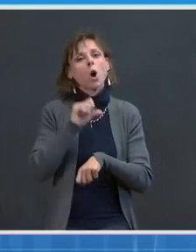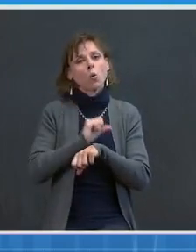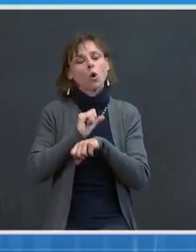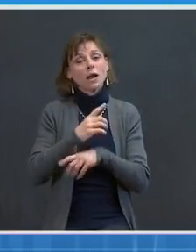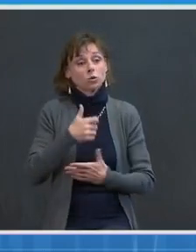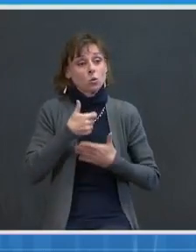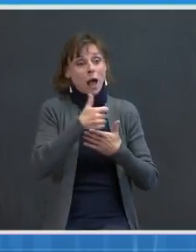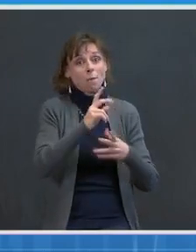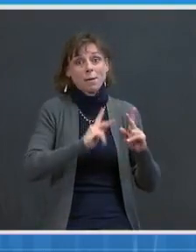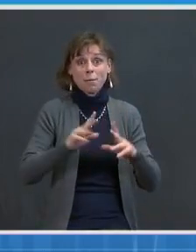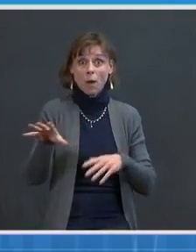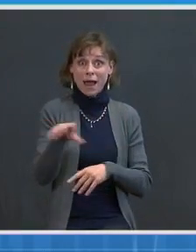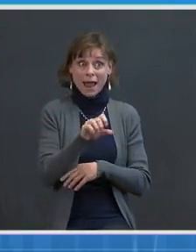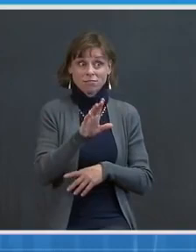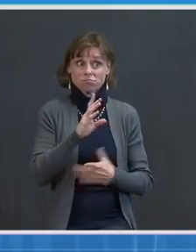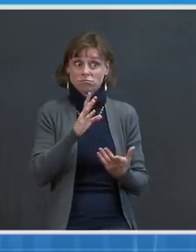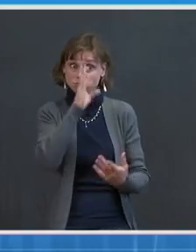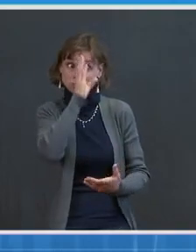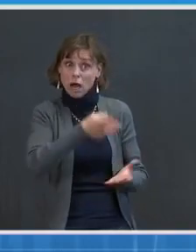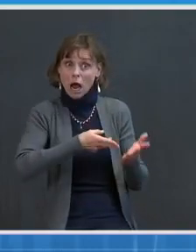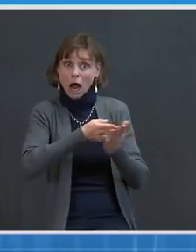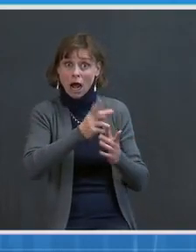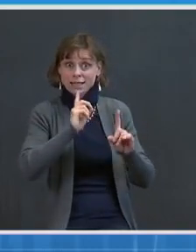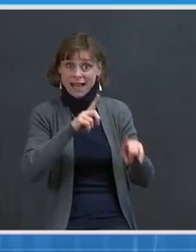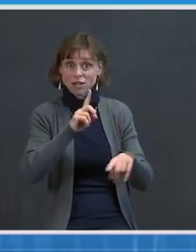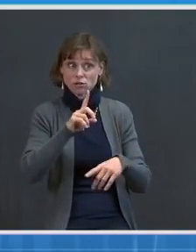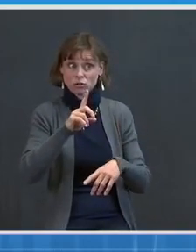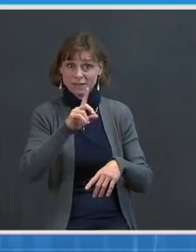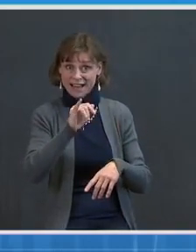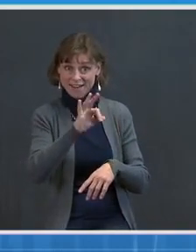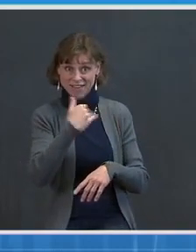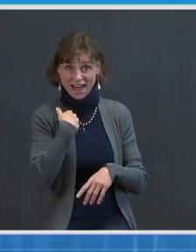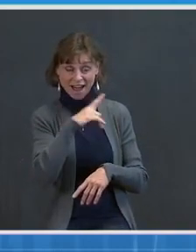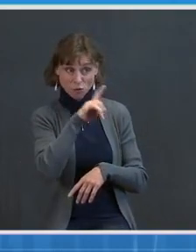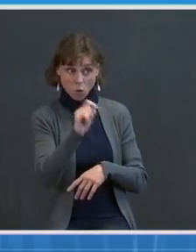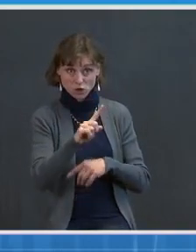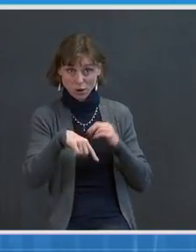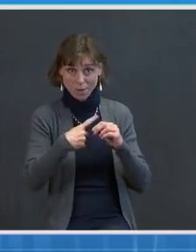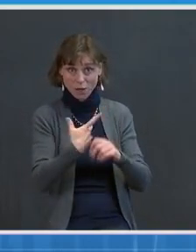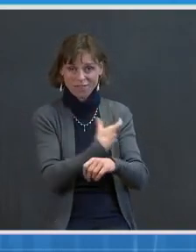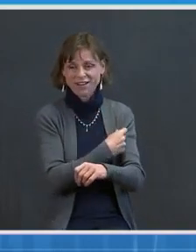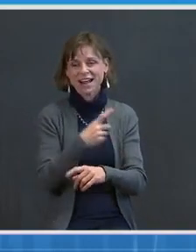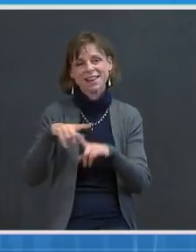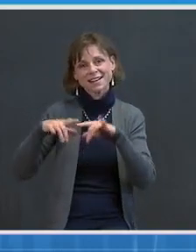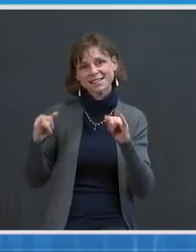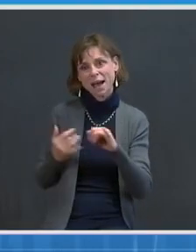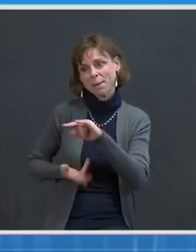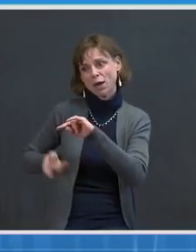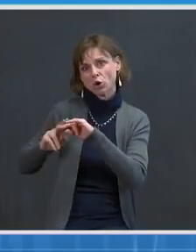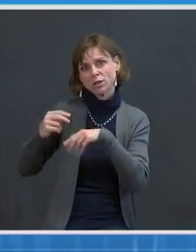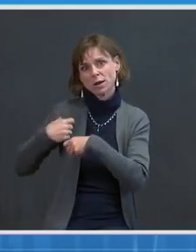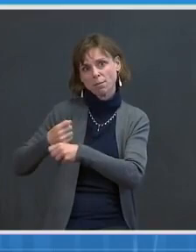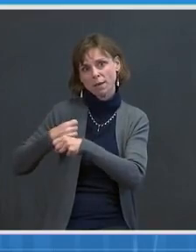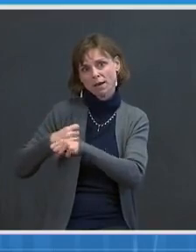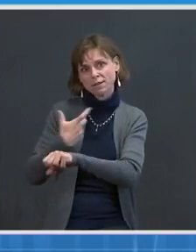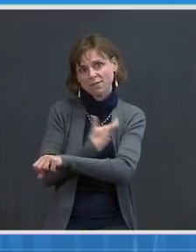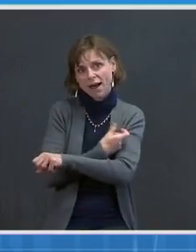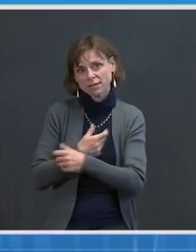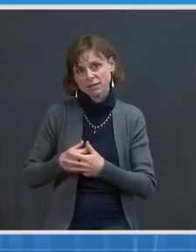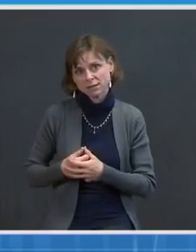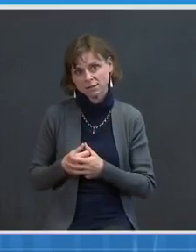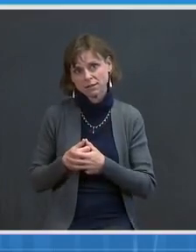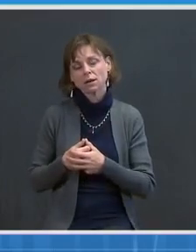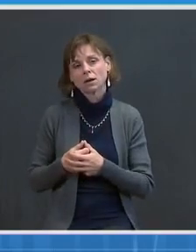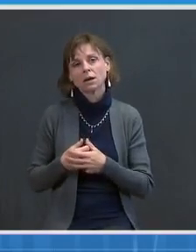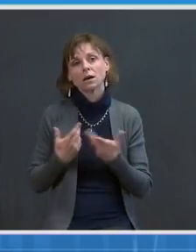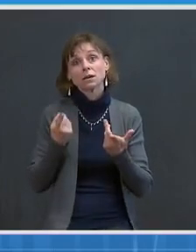get straight answers to their questions about vaccines, as well as increasing vaccine production, which we've spent more of our time talking about here.